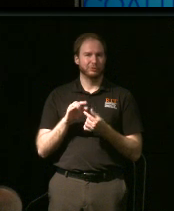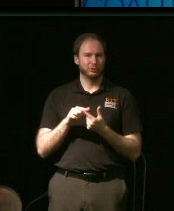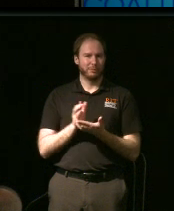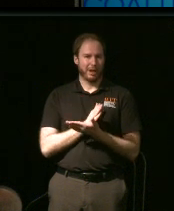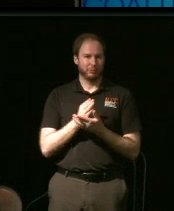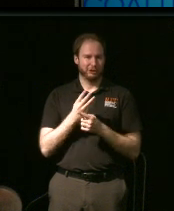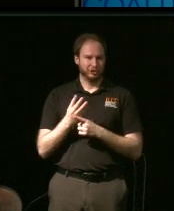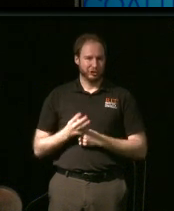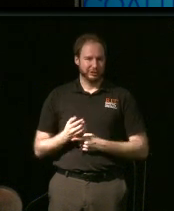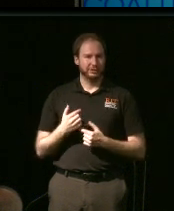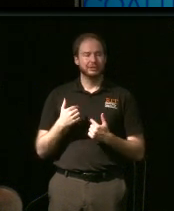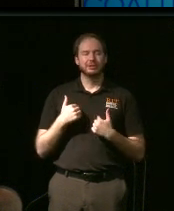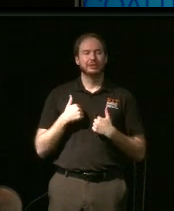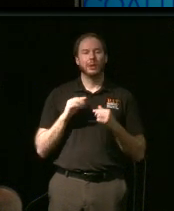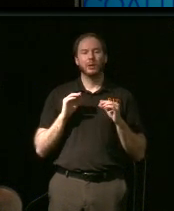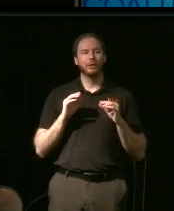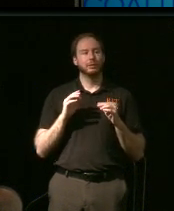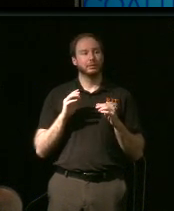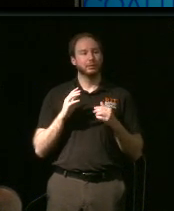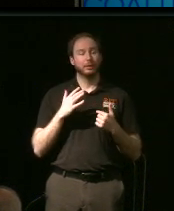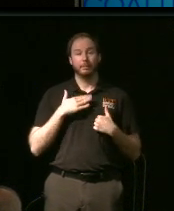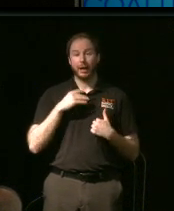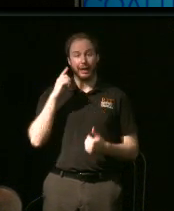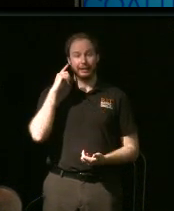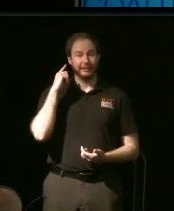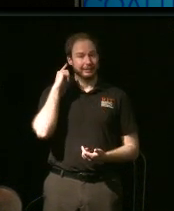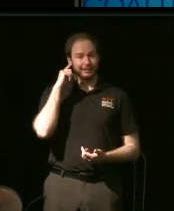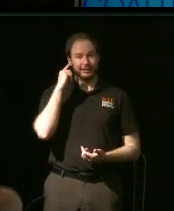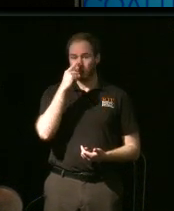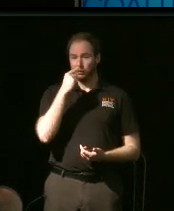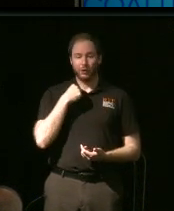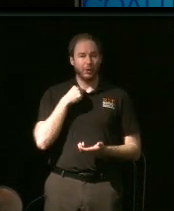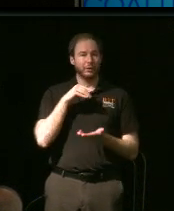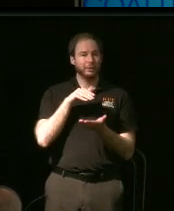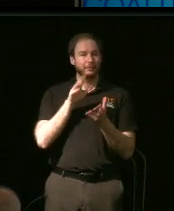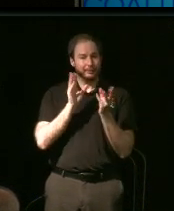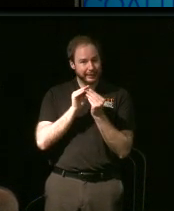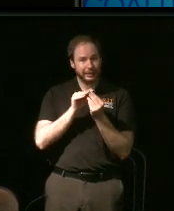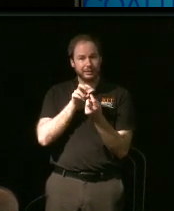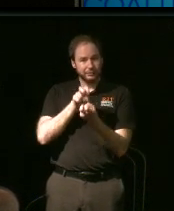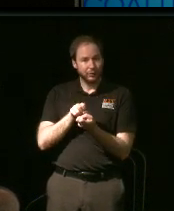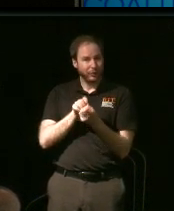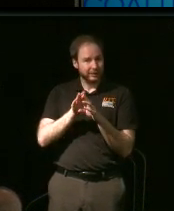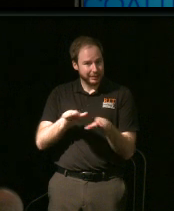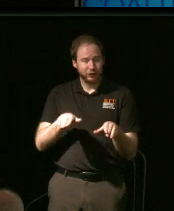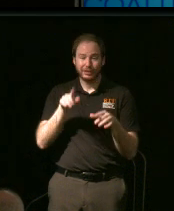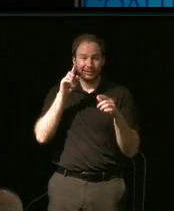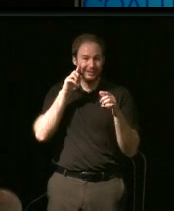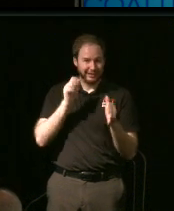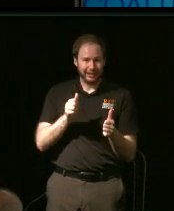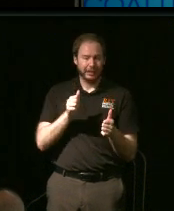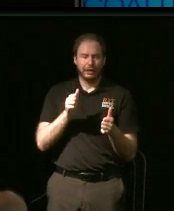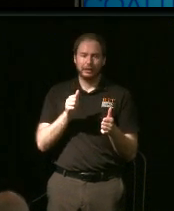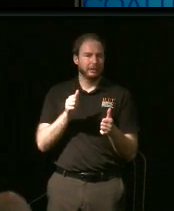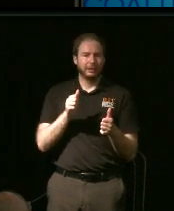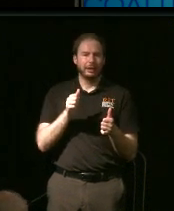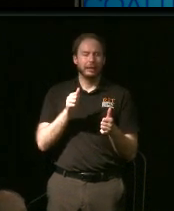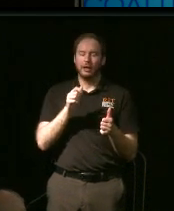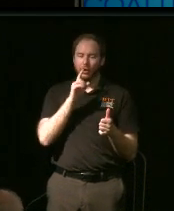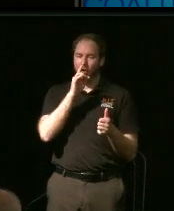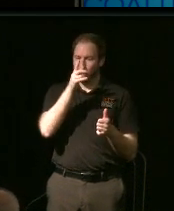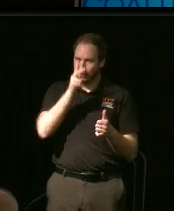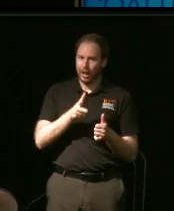nothing to disclose. As I say at all of my ear, nose, and throat meetings, studying kids with hearing loss is a really bad way to make money.